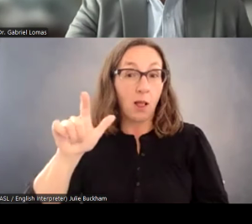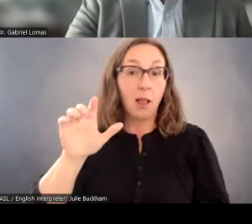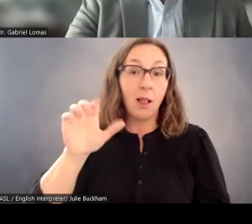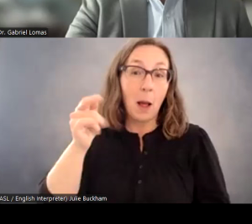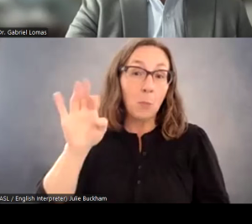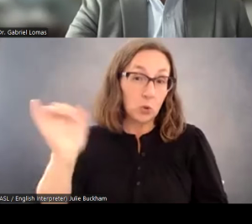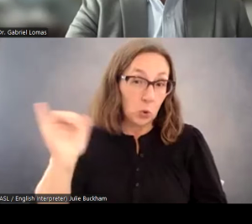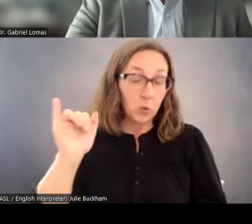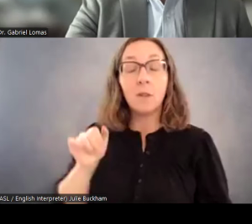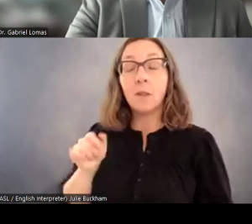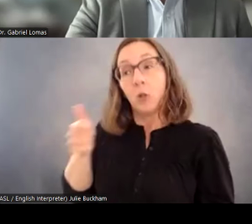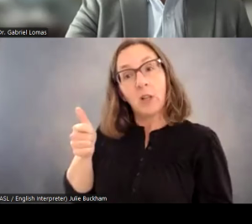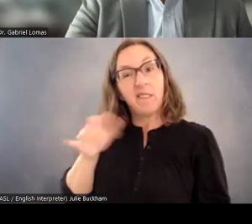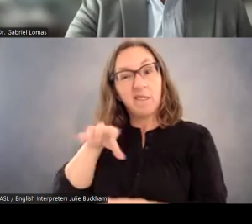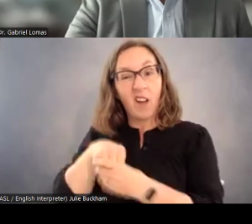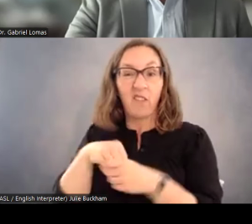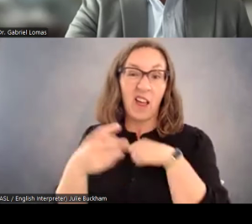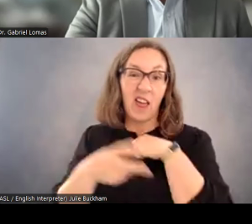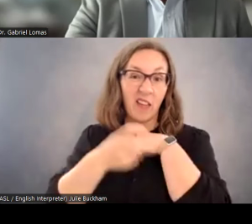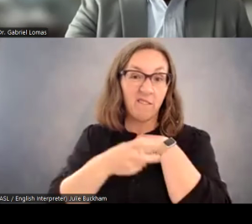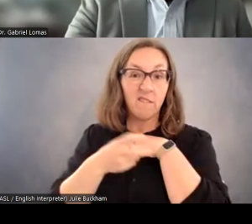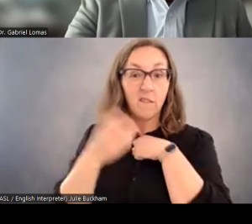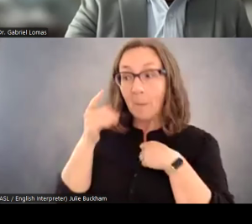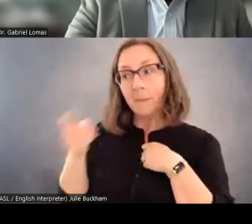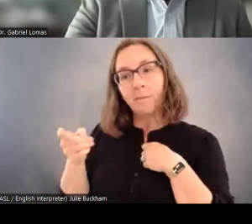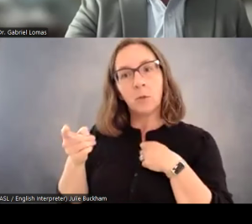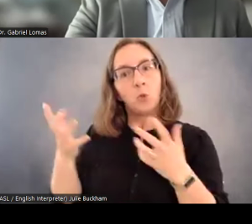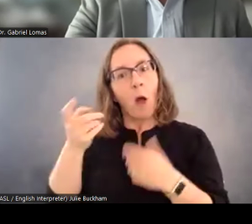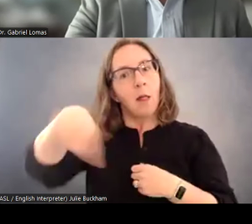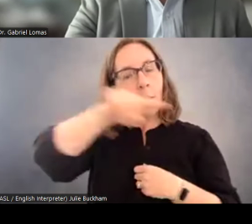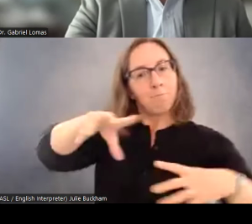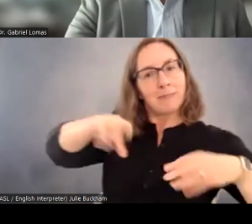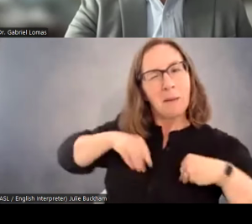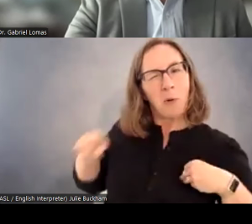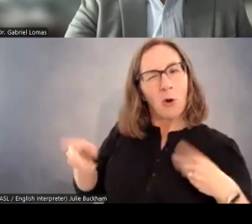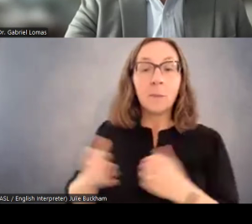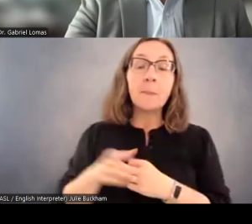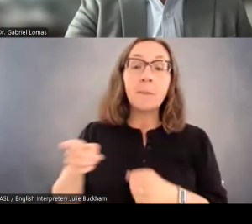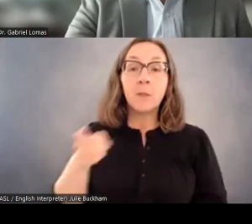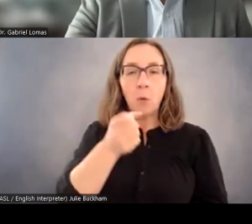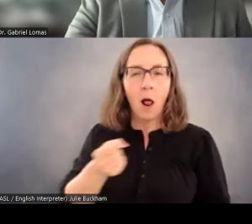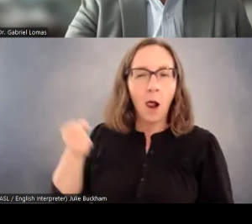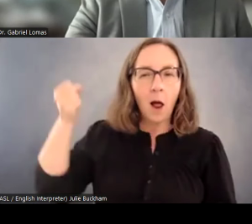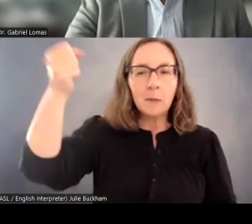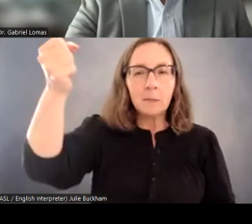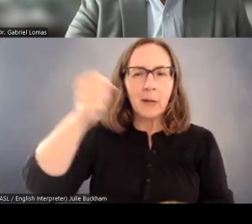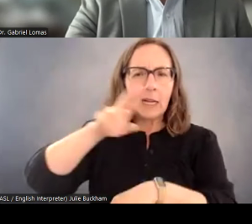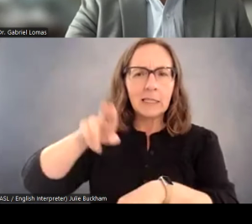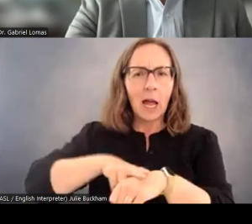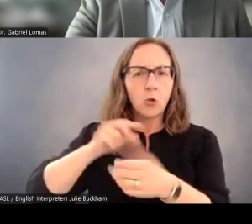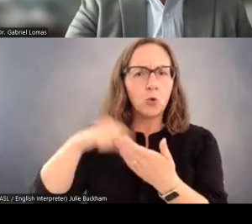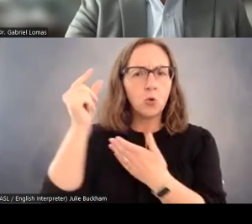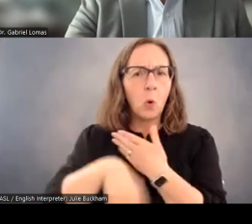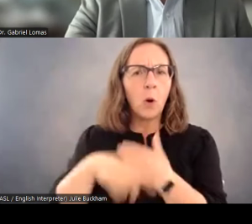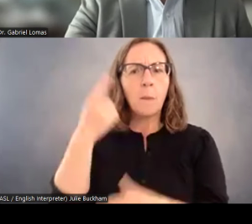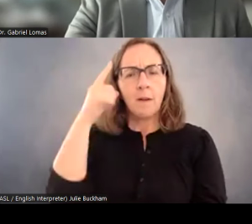by other kids her age. She was placed in a national program for individuals who are